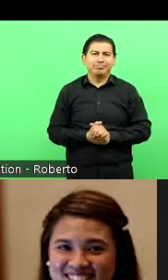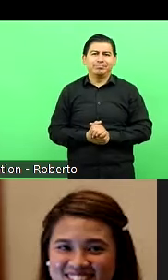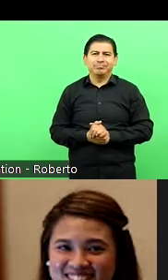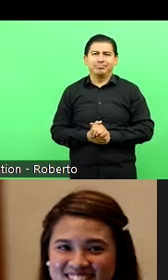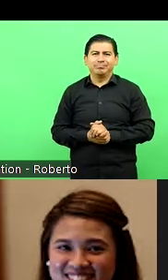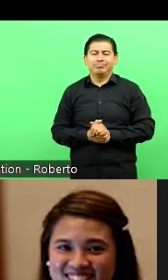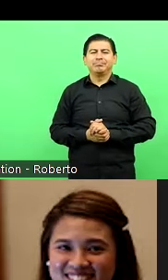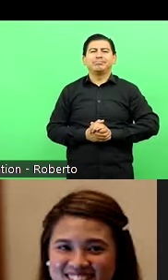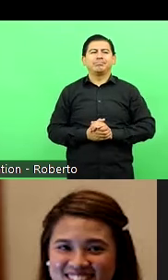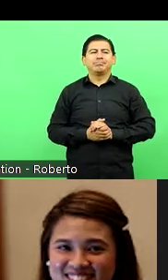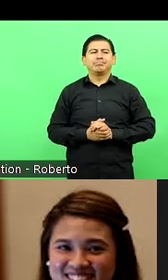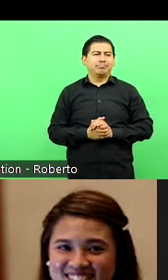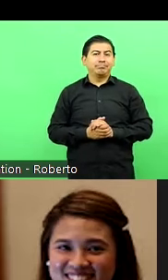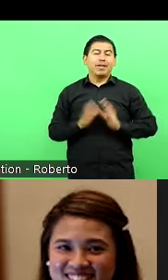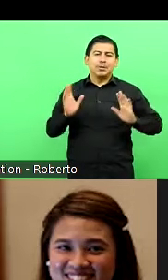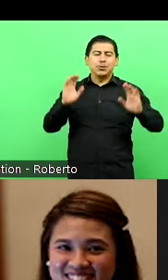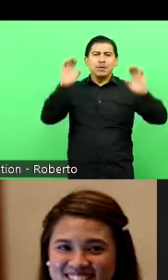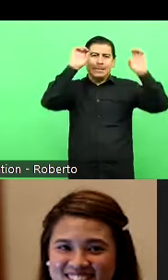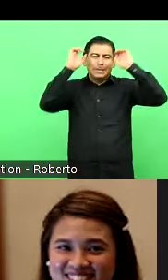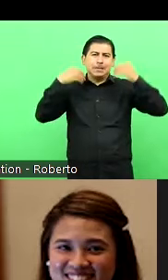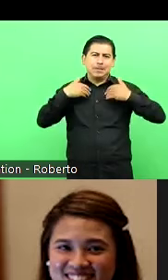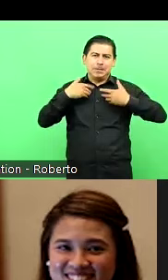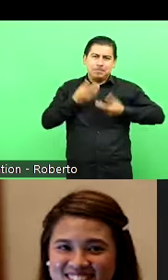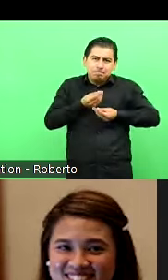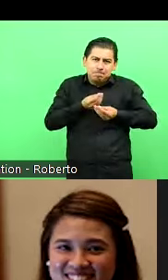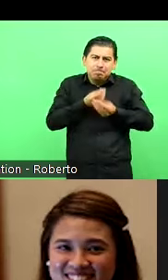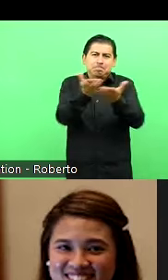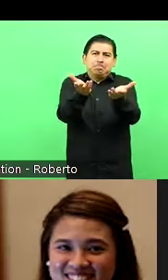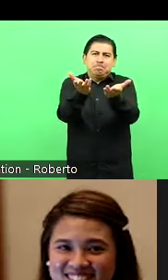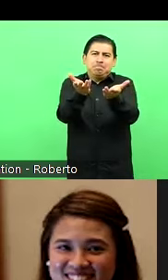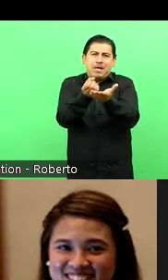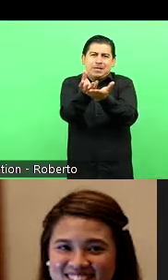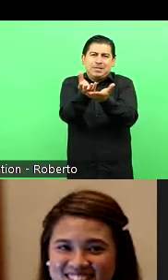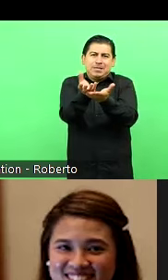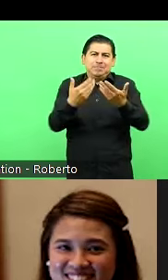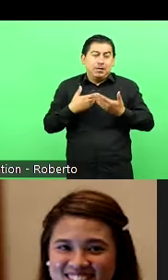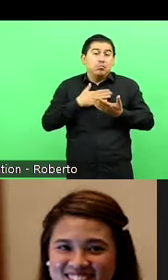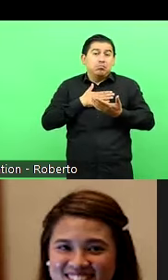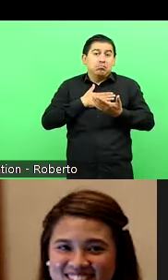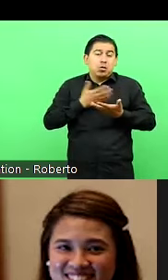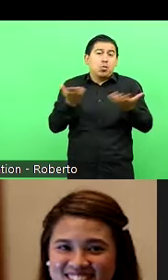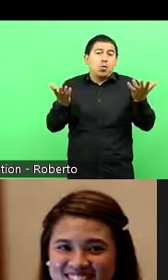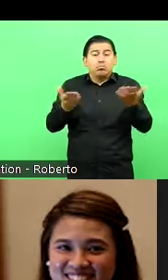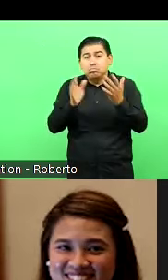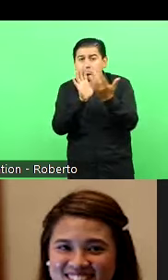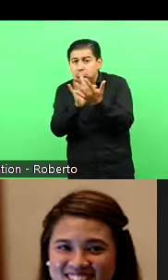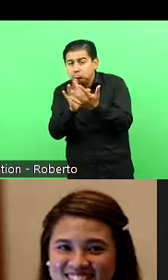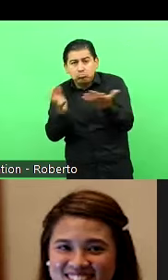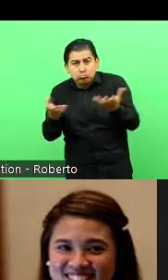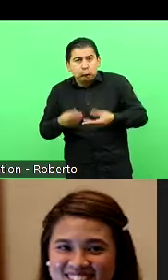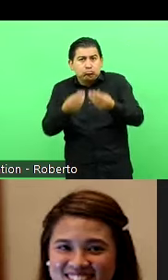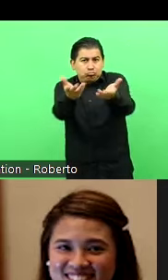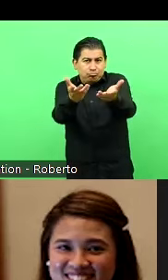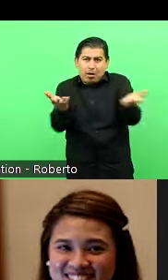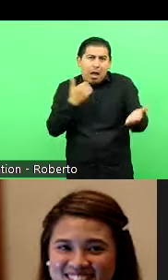thank you. These are my contact details for if you have any further questions. Maraming salamat po. Thank